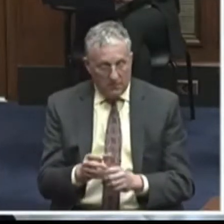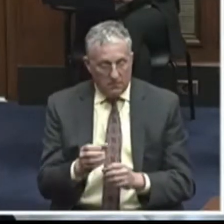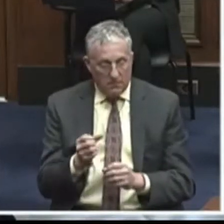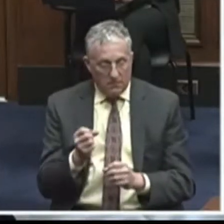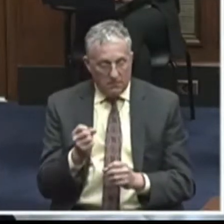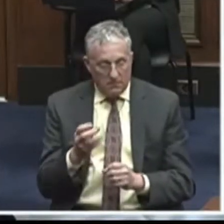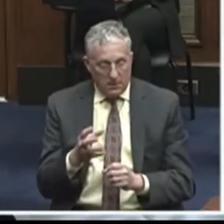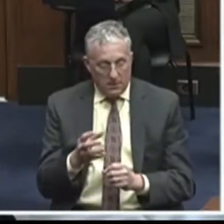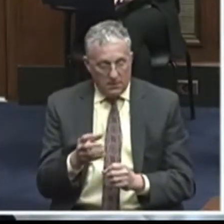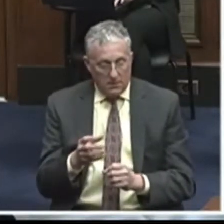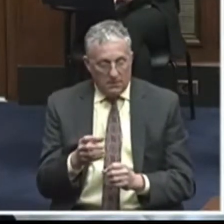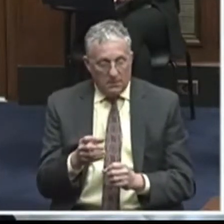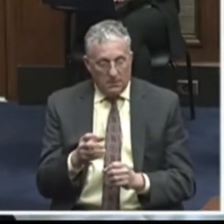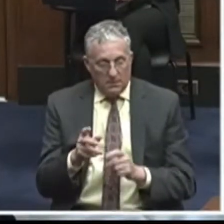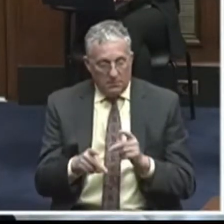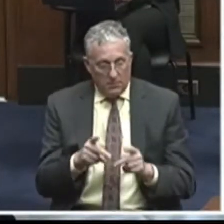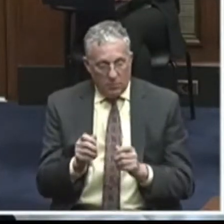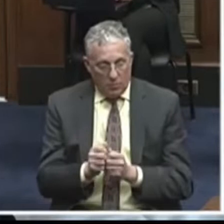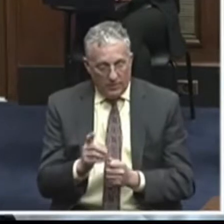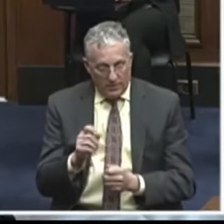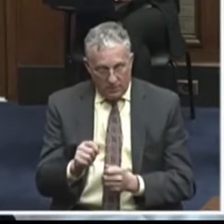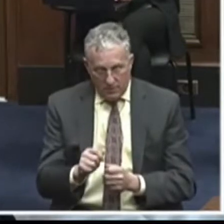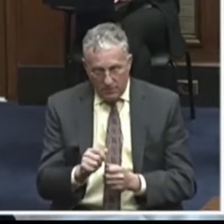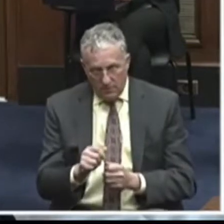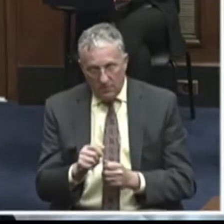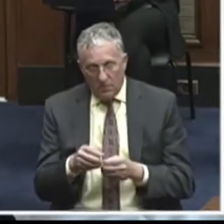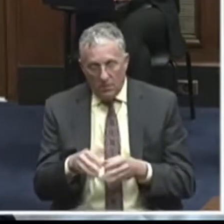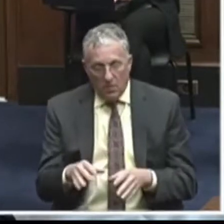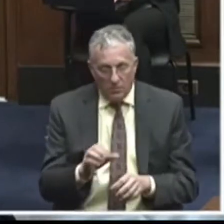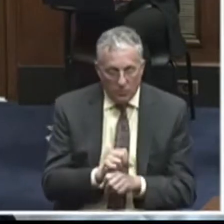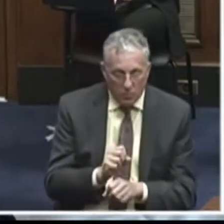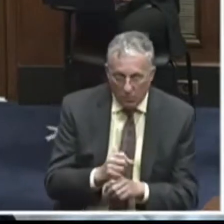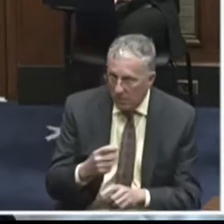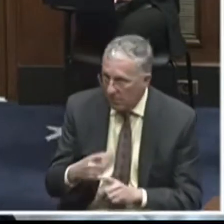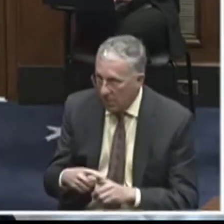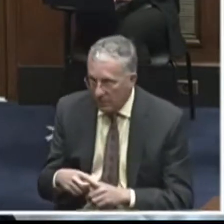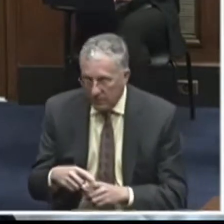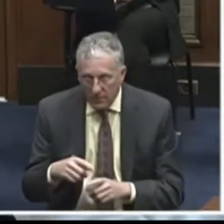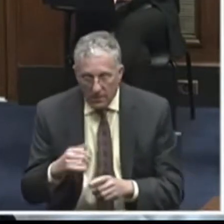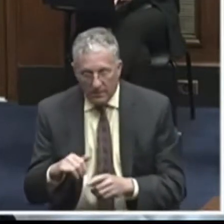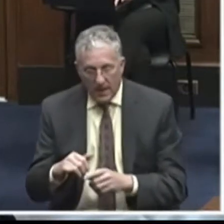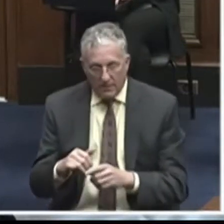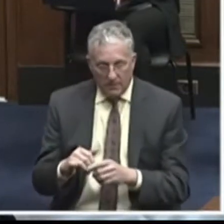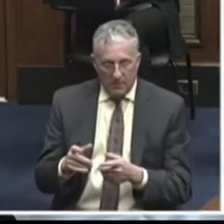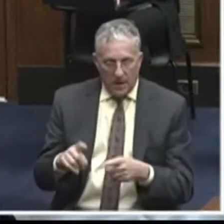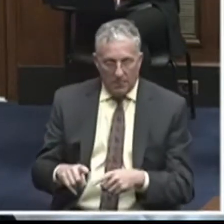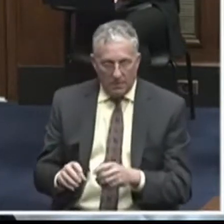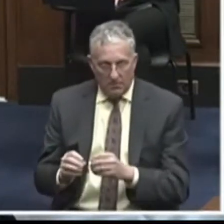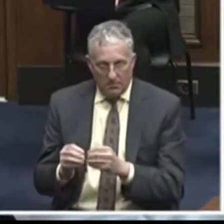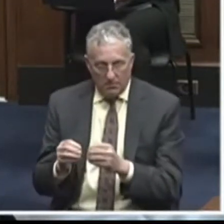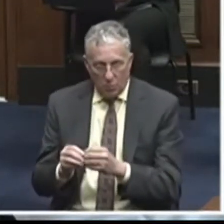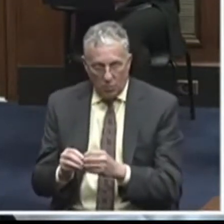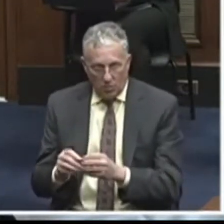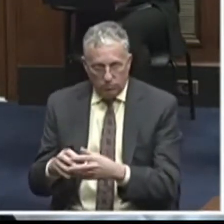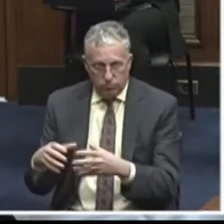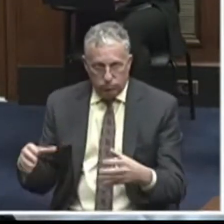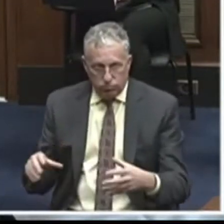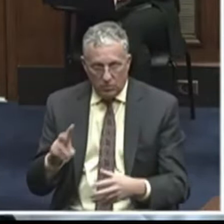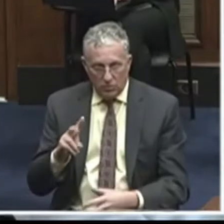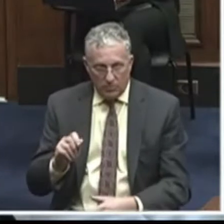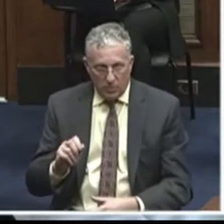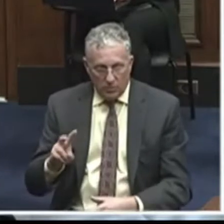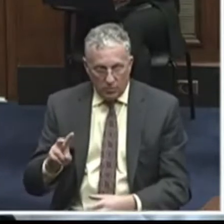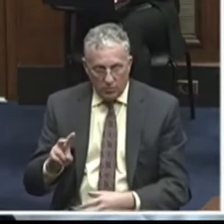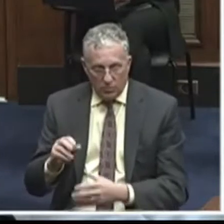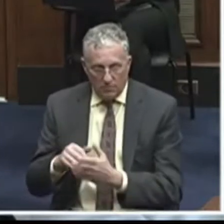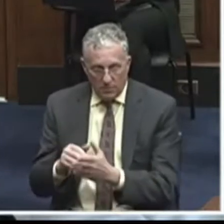include the 1.2 million newly disabled adults the coronavirus has created. For many in the United States, health